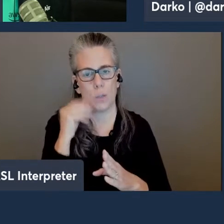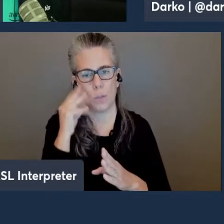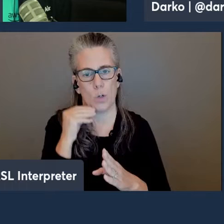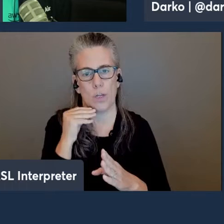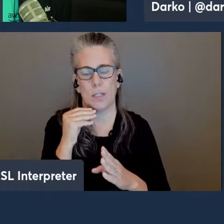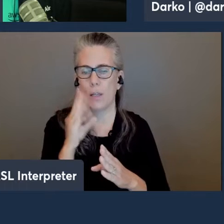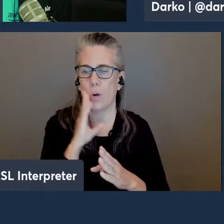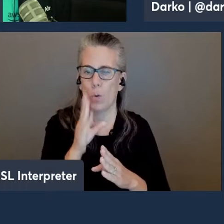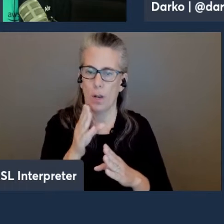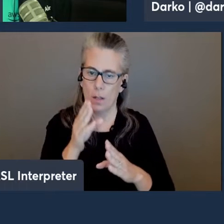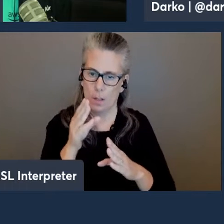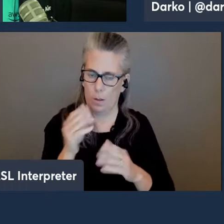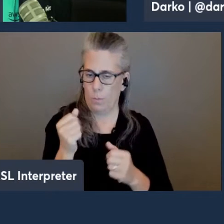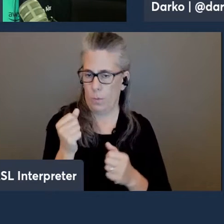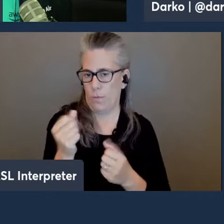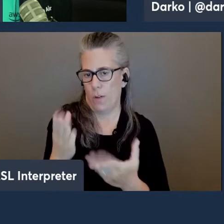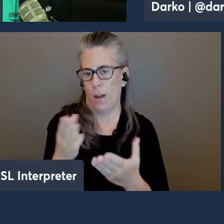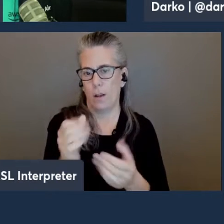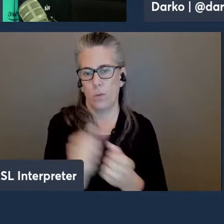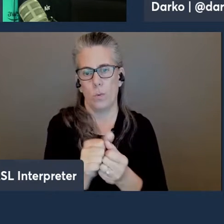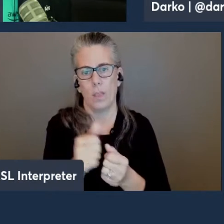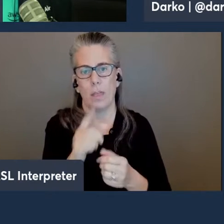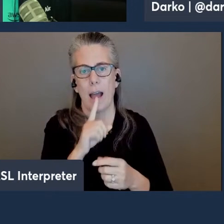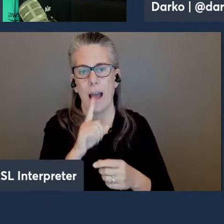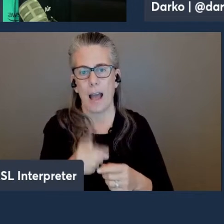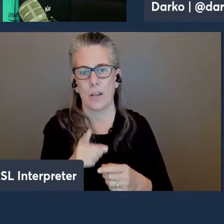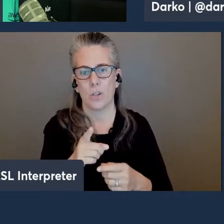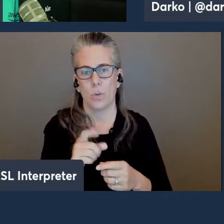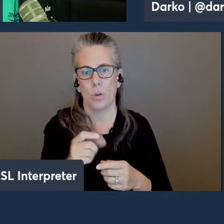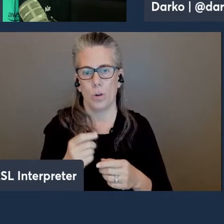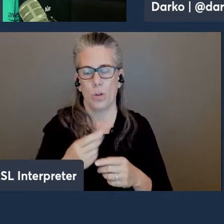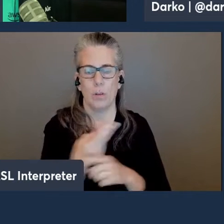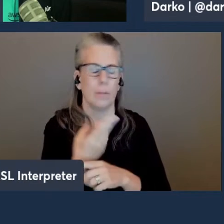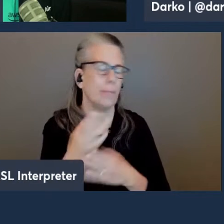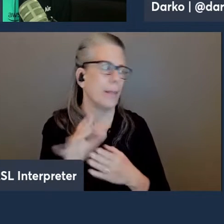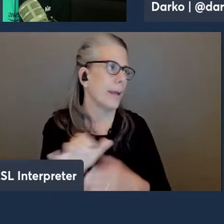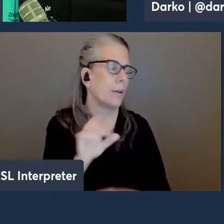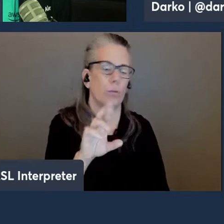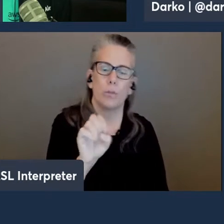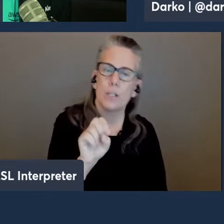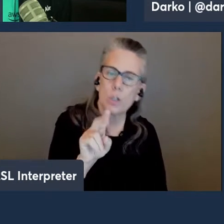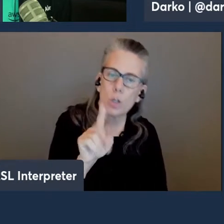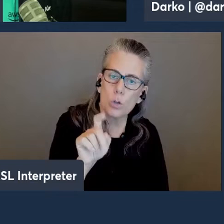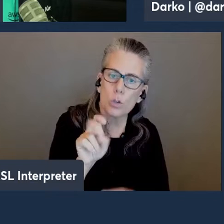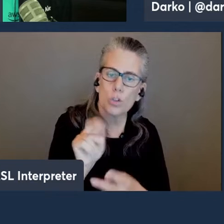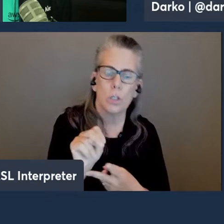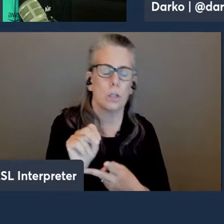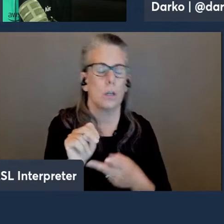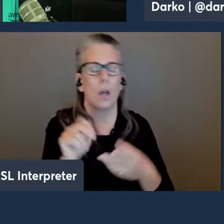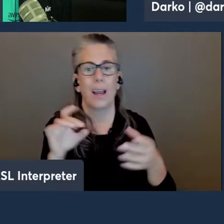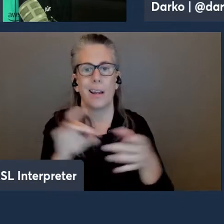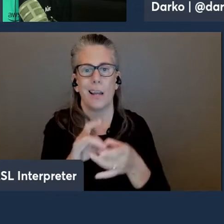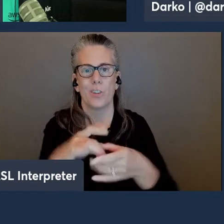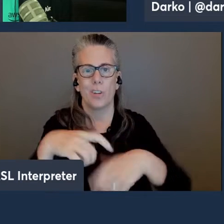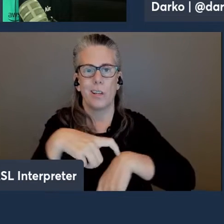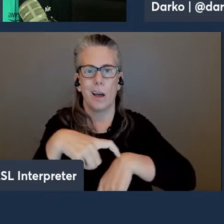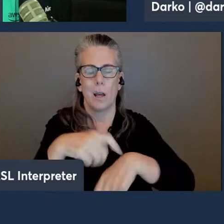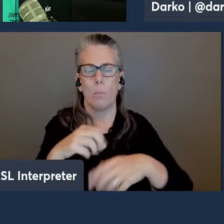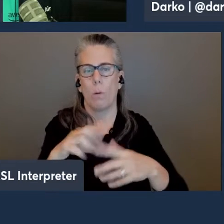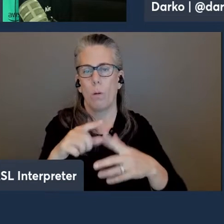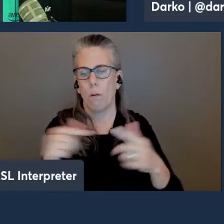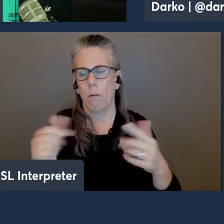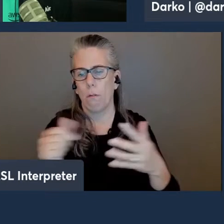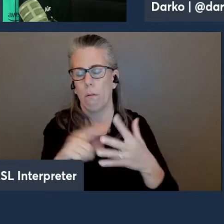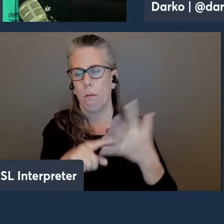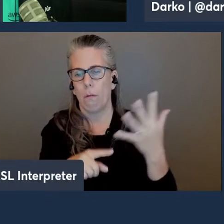information. This could be anything like, you know, any issues with DNS resolution or connection time. And further, CloudWatch RUM allows